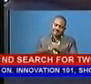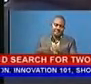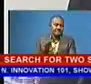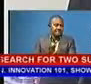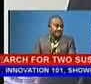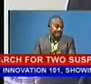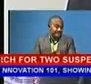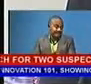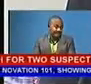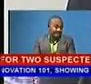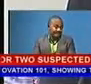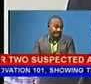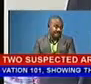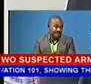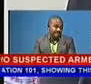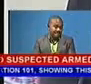particulars.